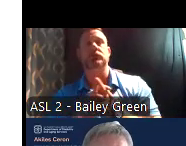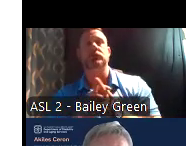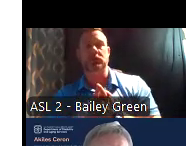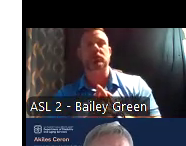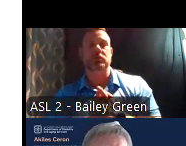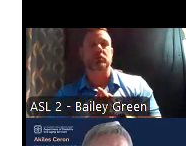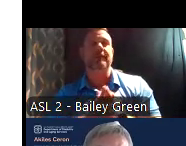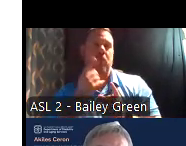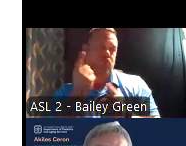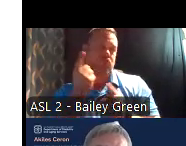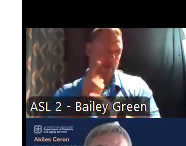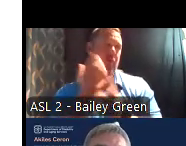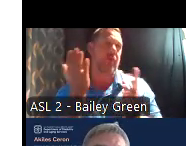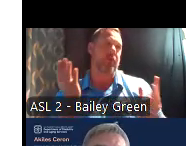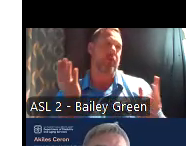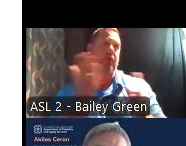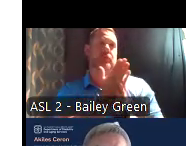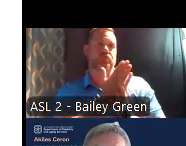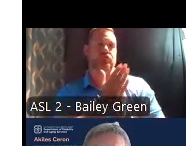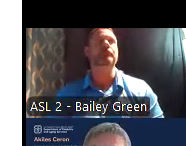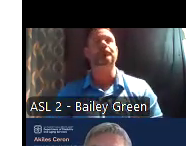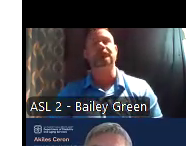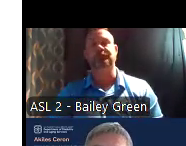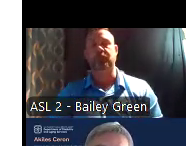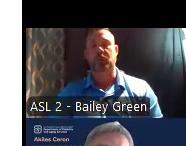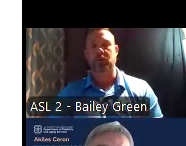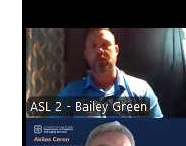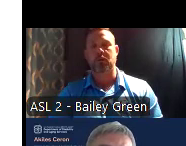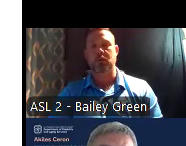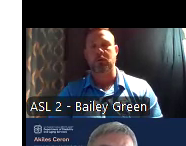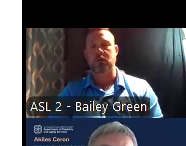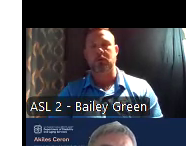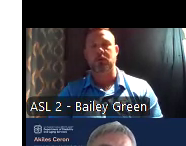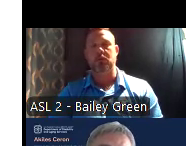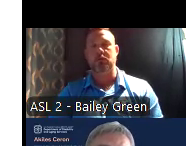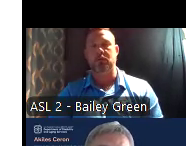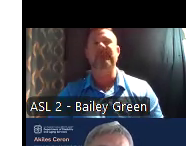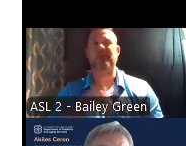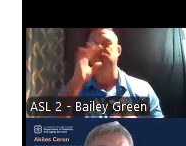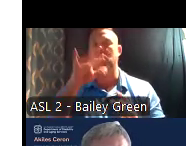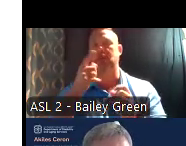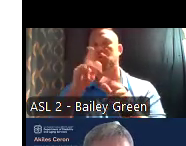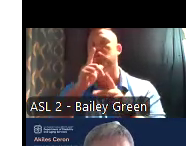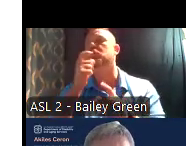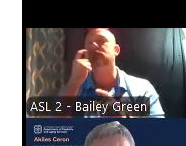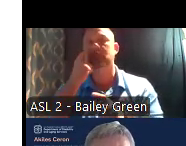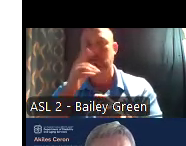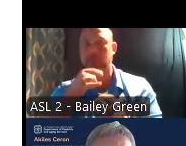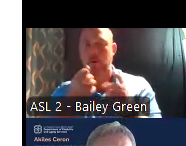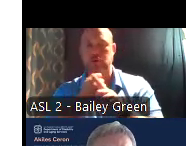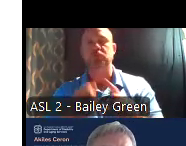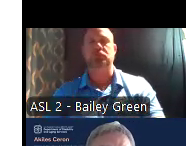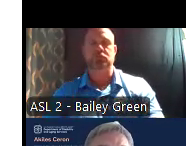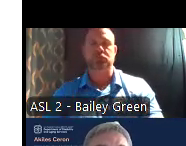a proper intervention of the person who is suspected to be abused.